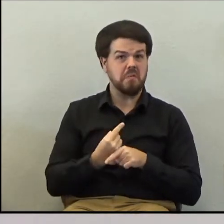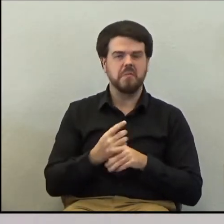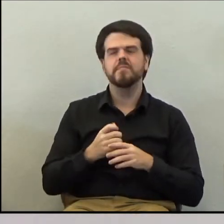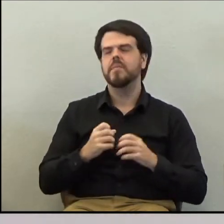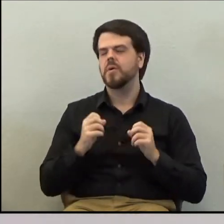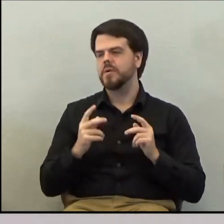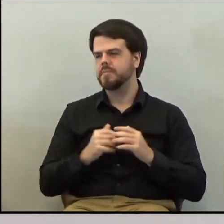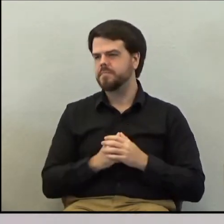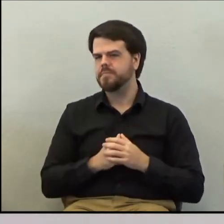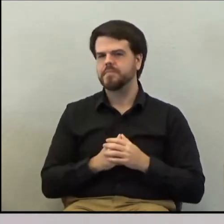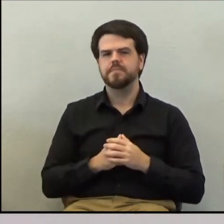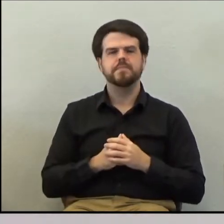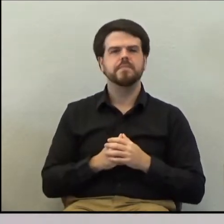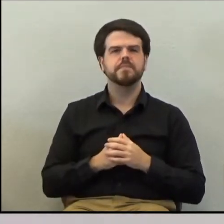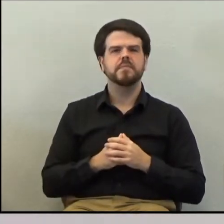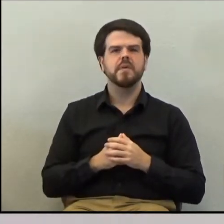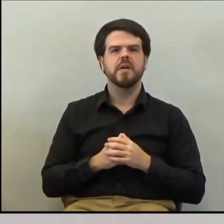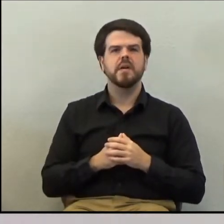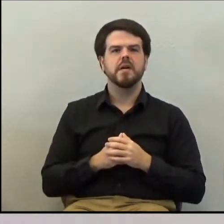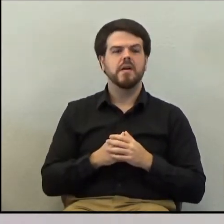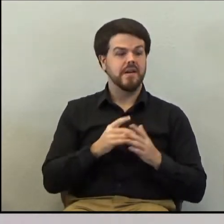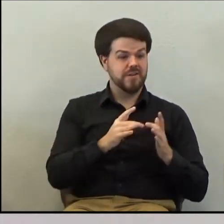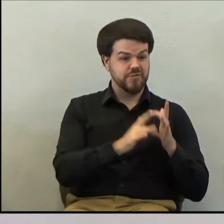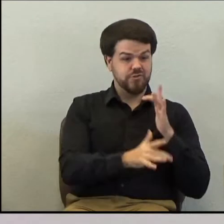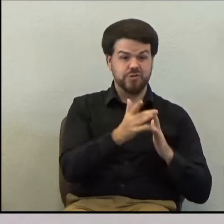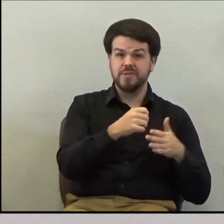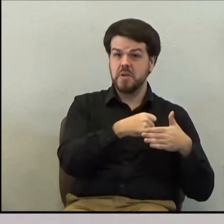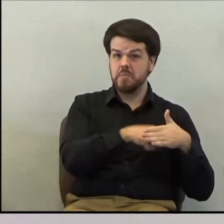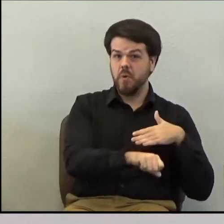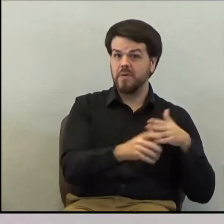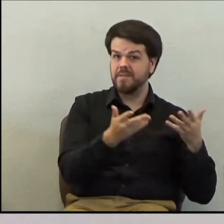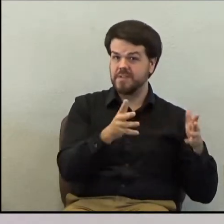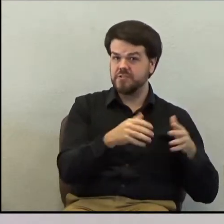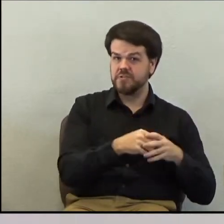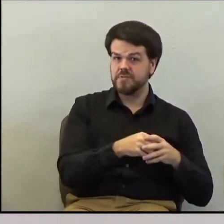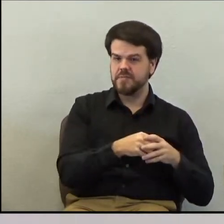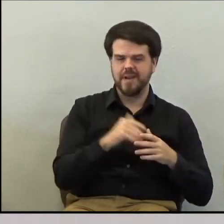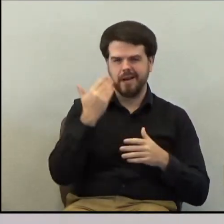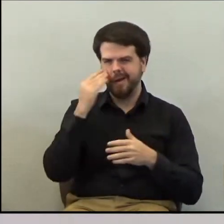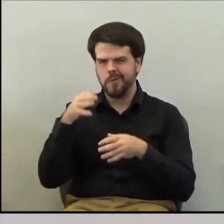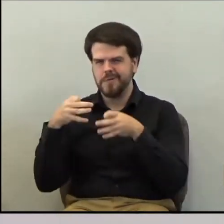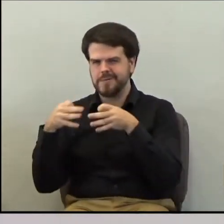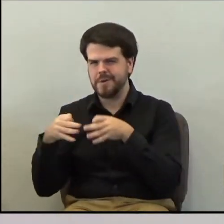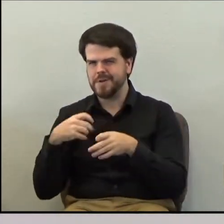After Jesus was born, I don't know how to say that in Spanish, sorry.